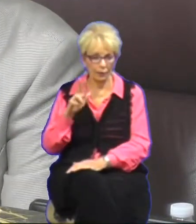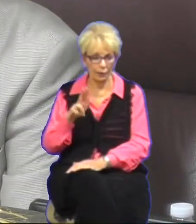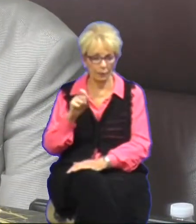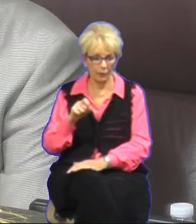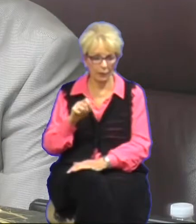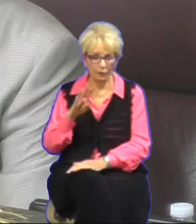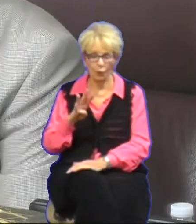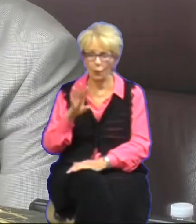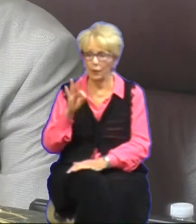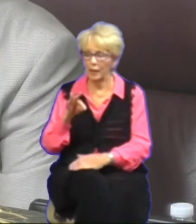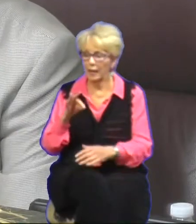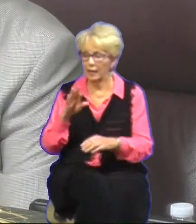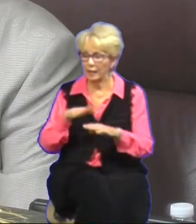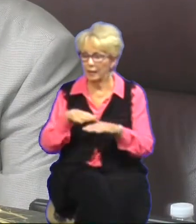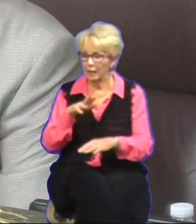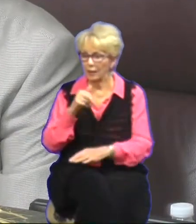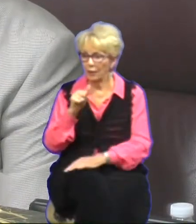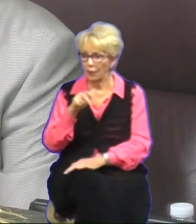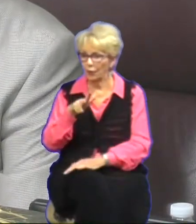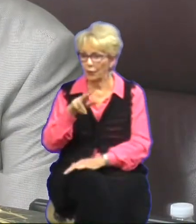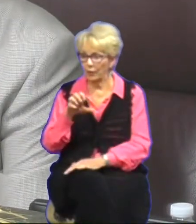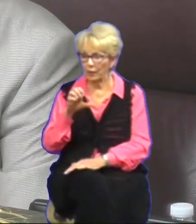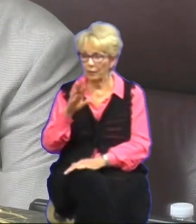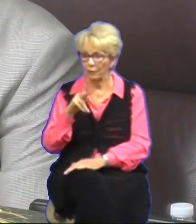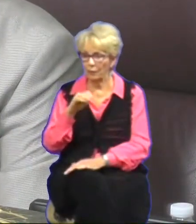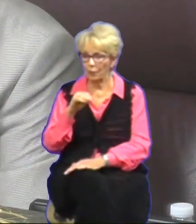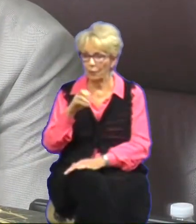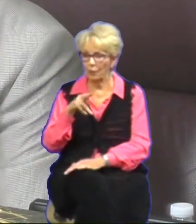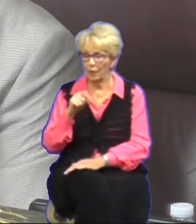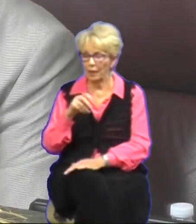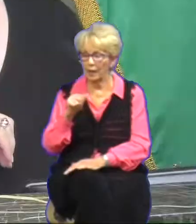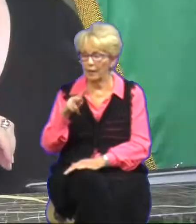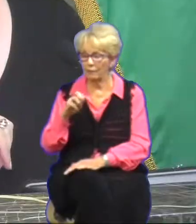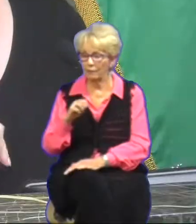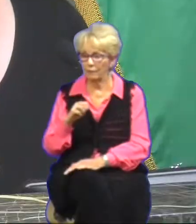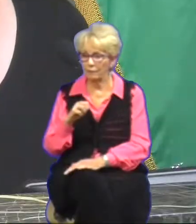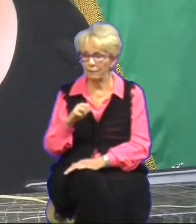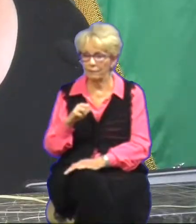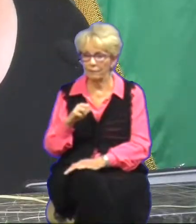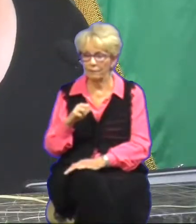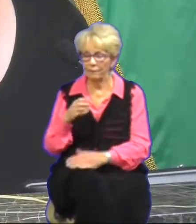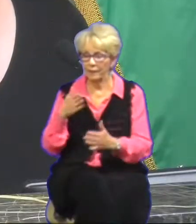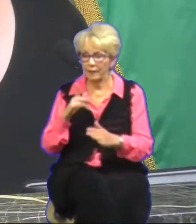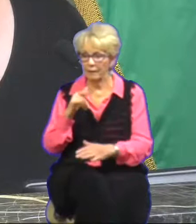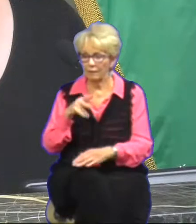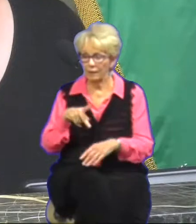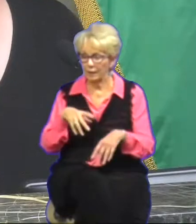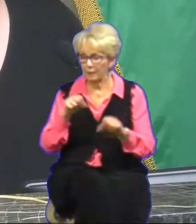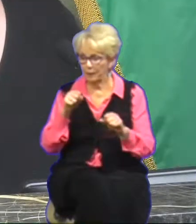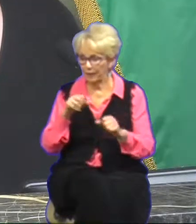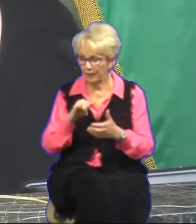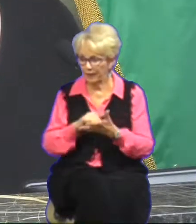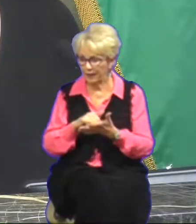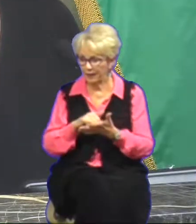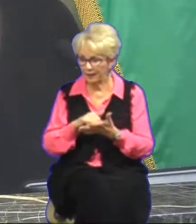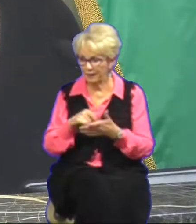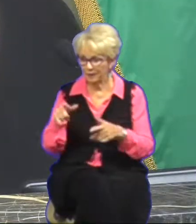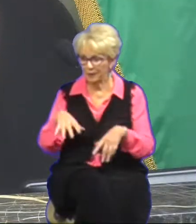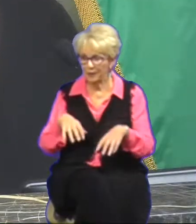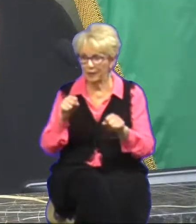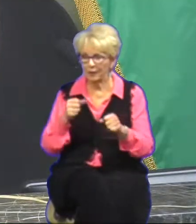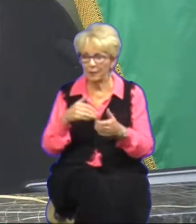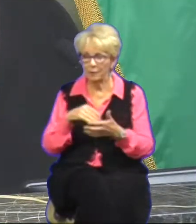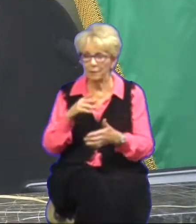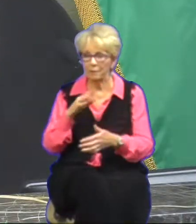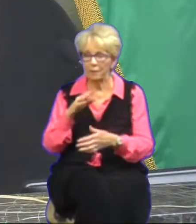3.49 acres located at 1300 Burkmont Avenue. Sally? We're finally going to let Philip take a rest for an item.